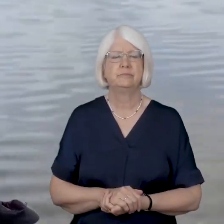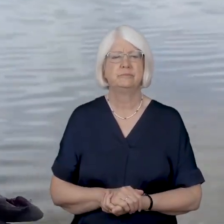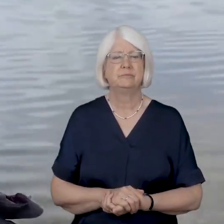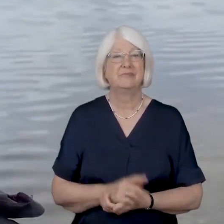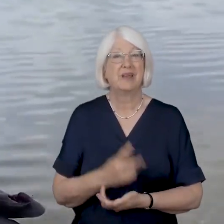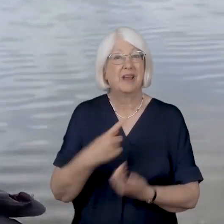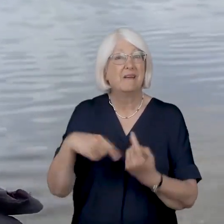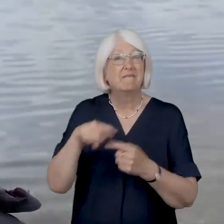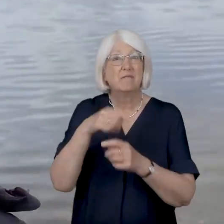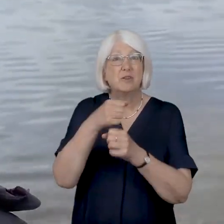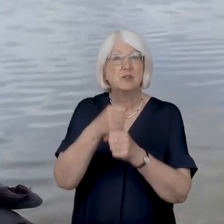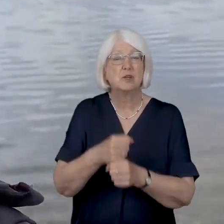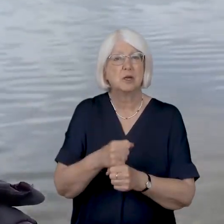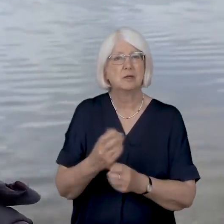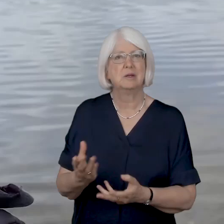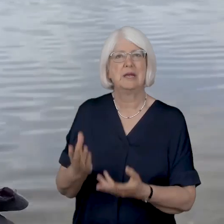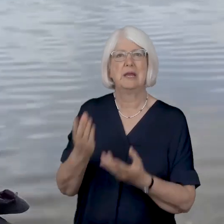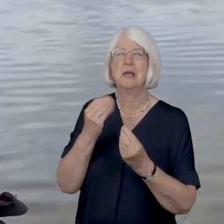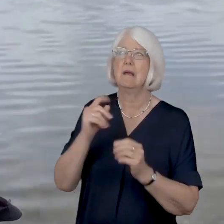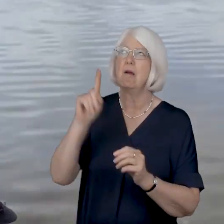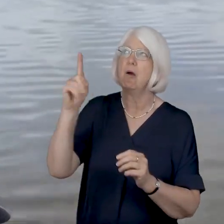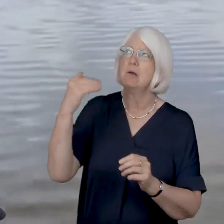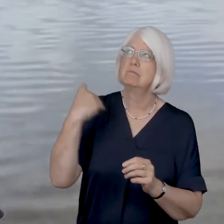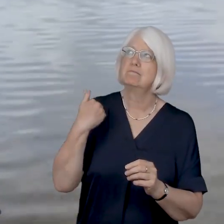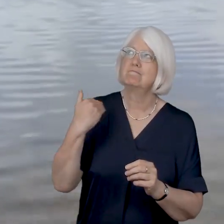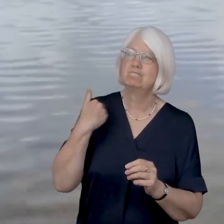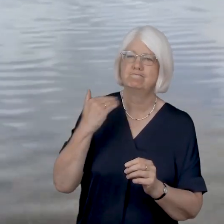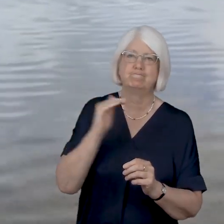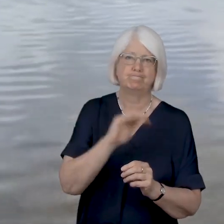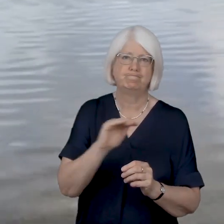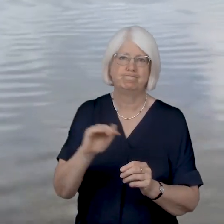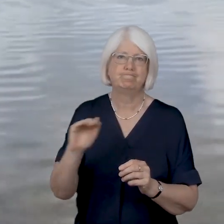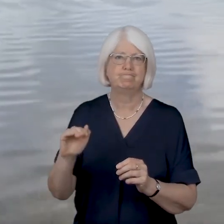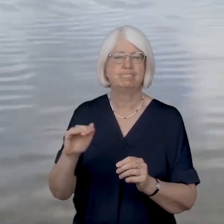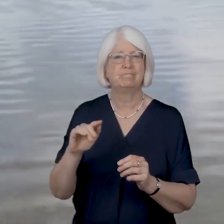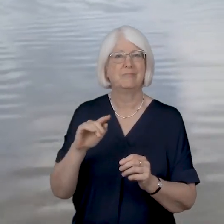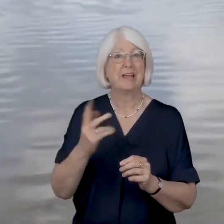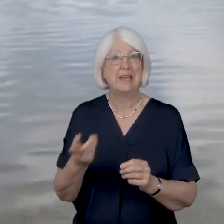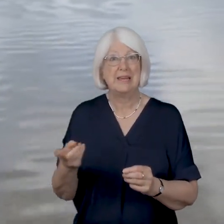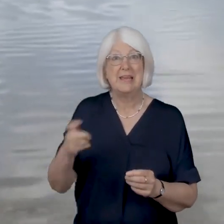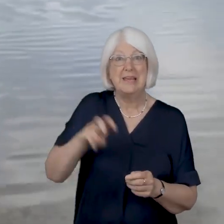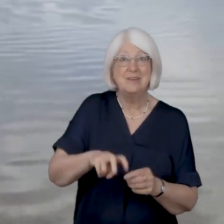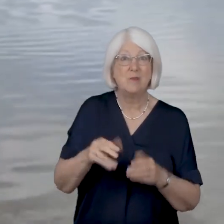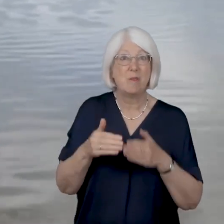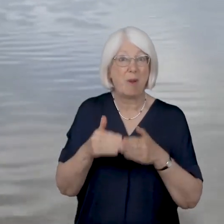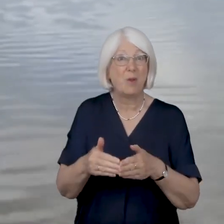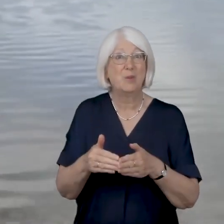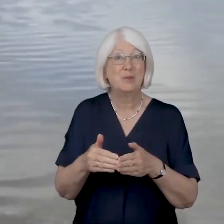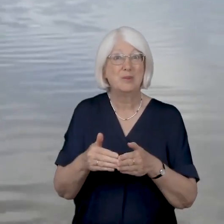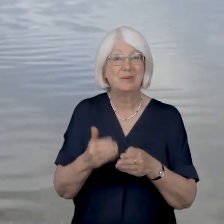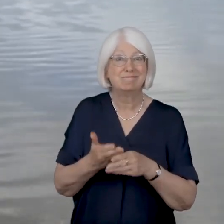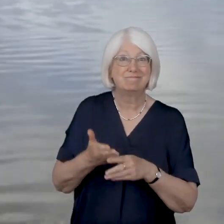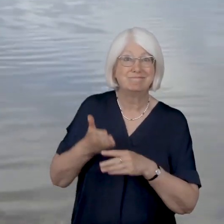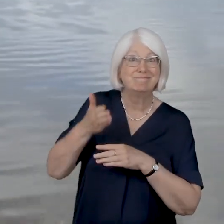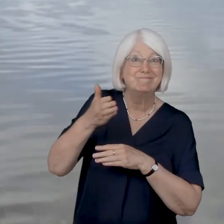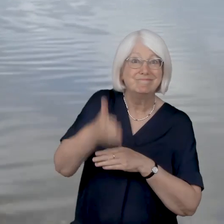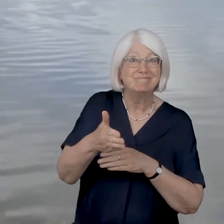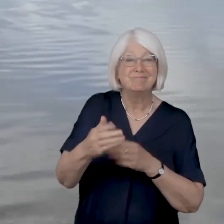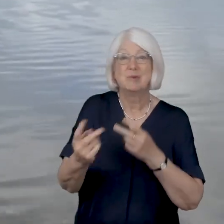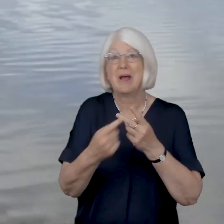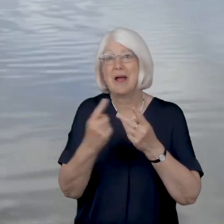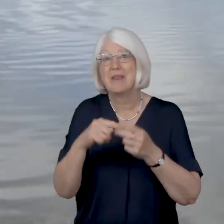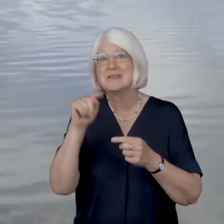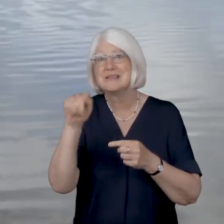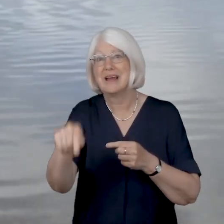And for the church to hear God's call to get into the boat and cross to the